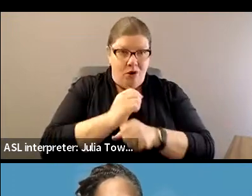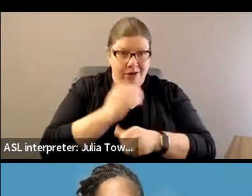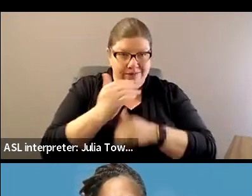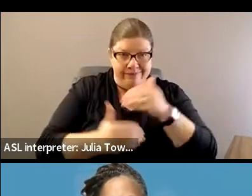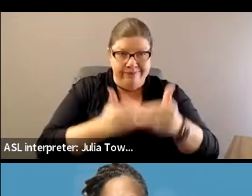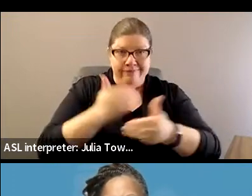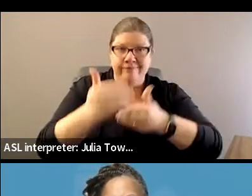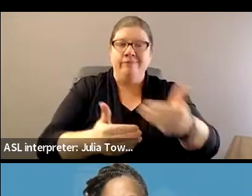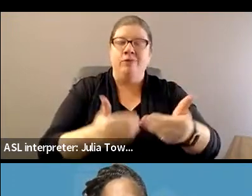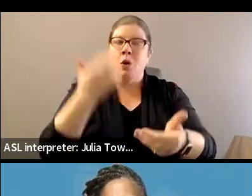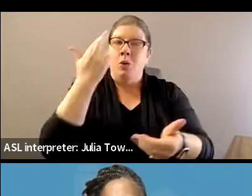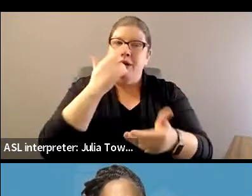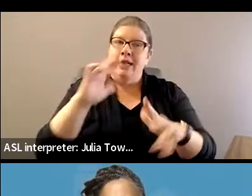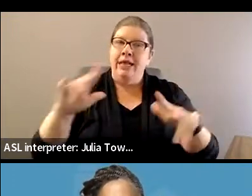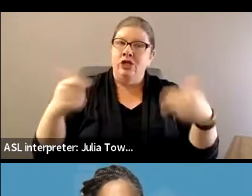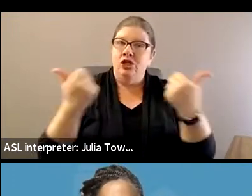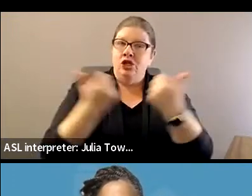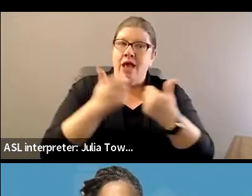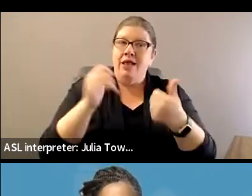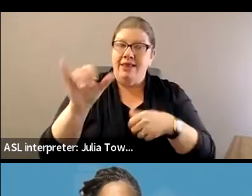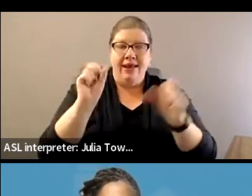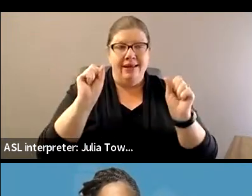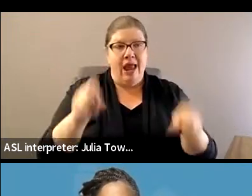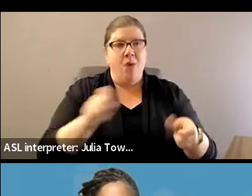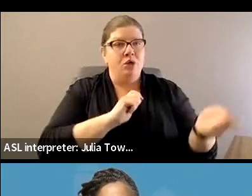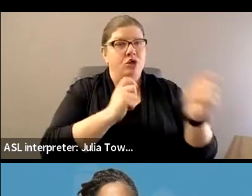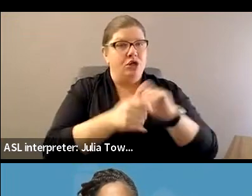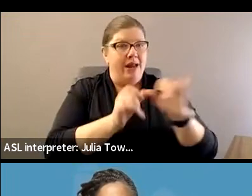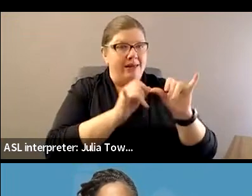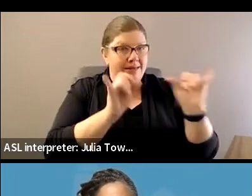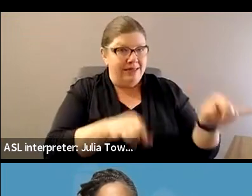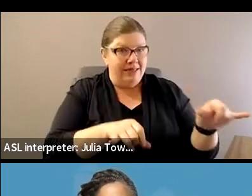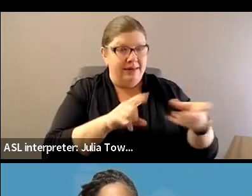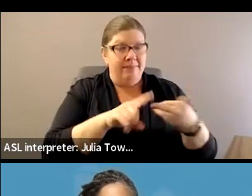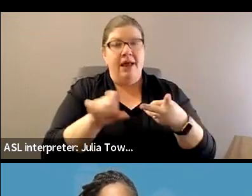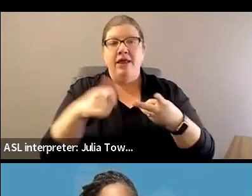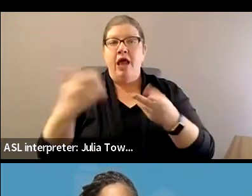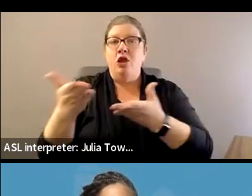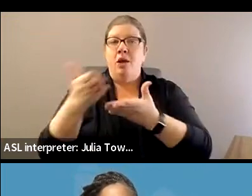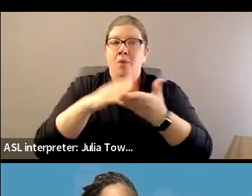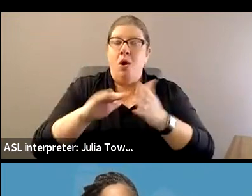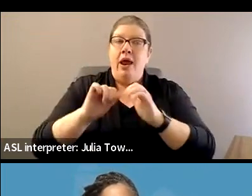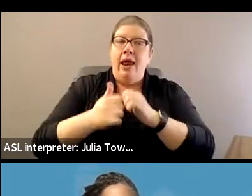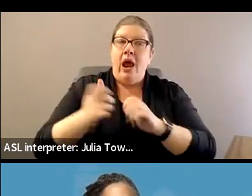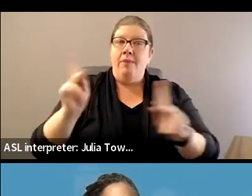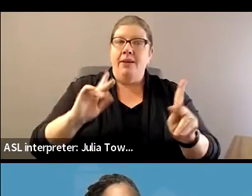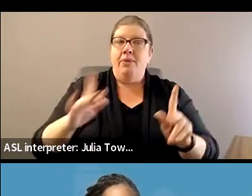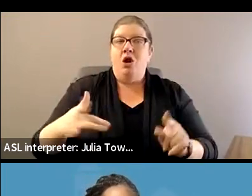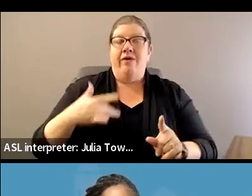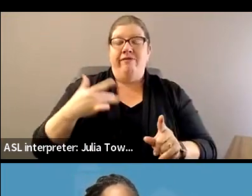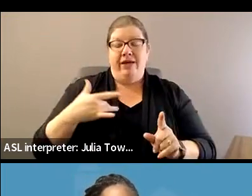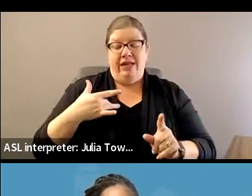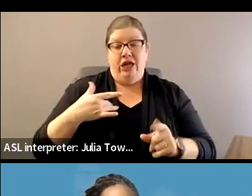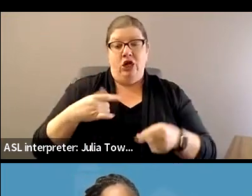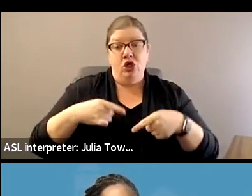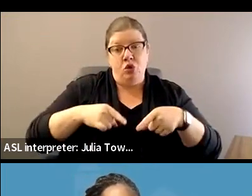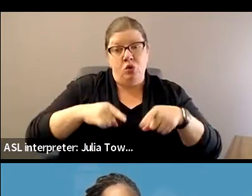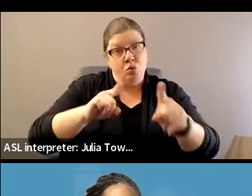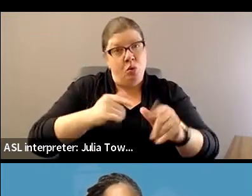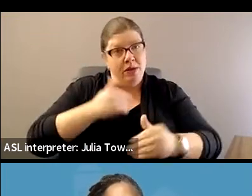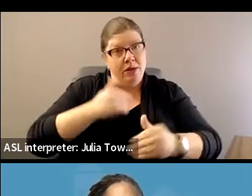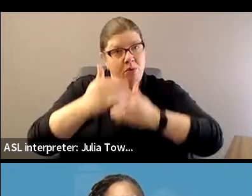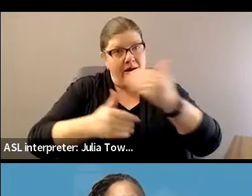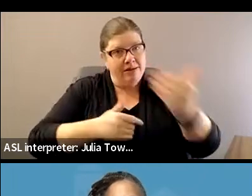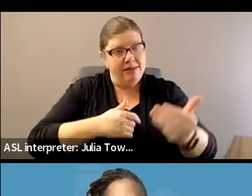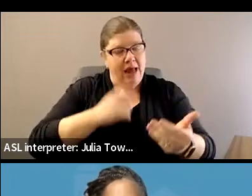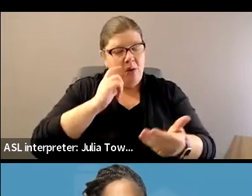how challenging that can be when you're changing system. There's also that other part about how people are feeling through this process, how they identify